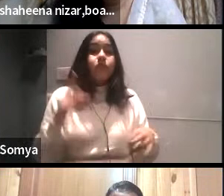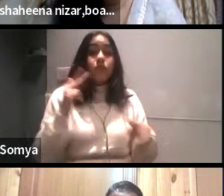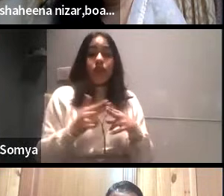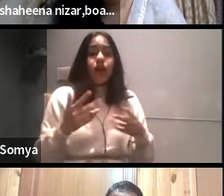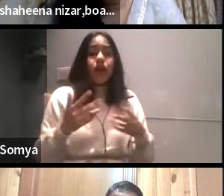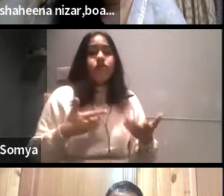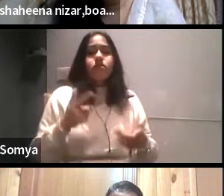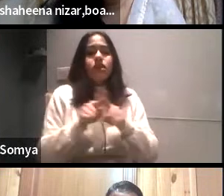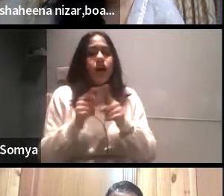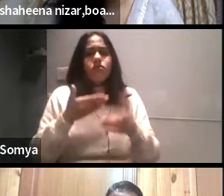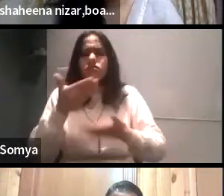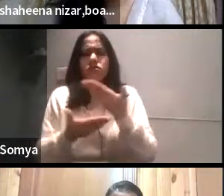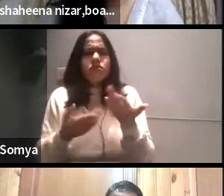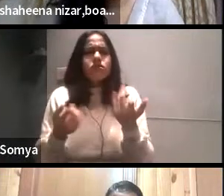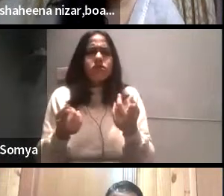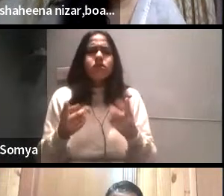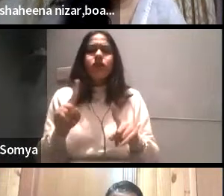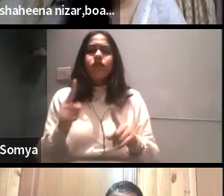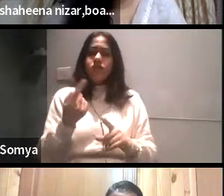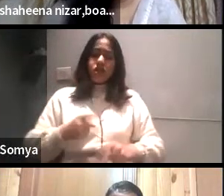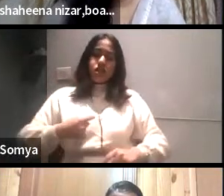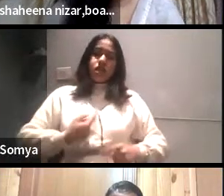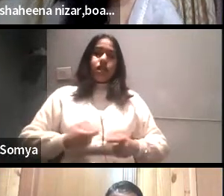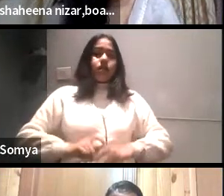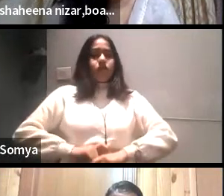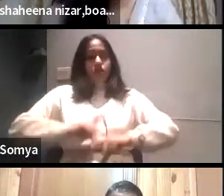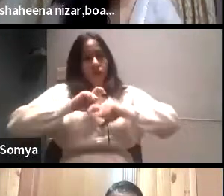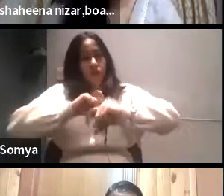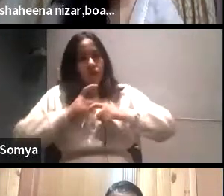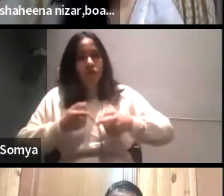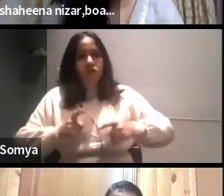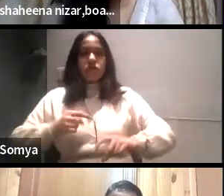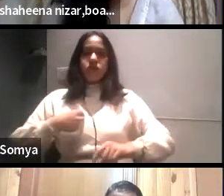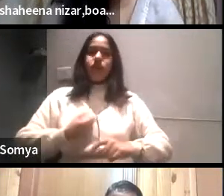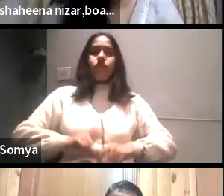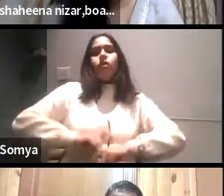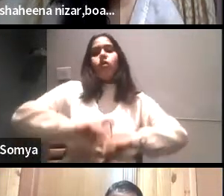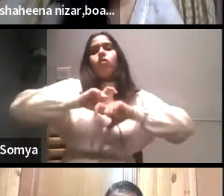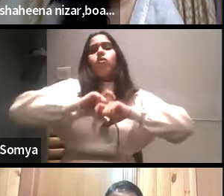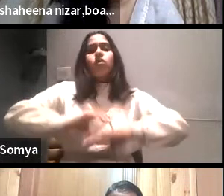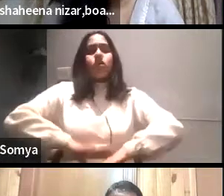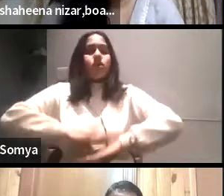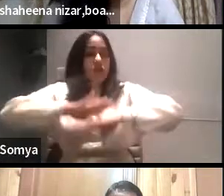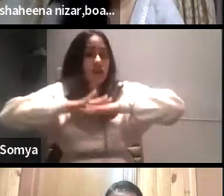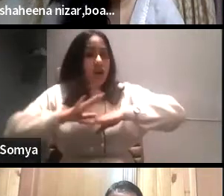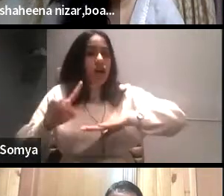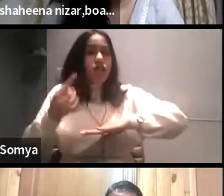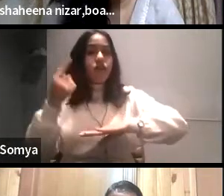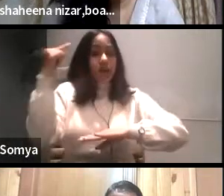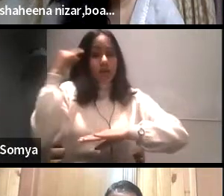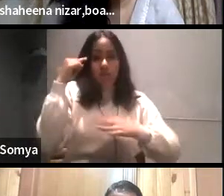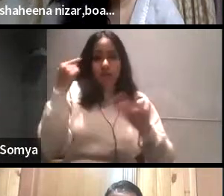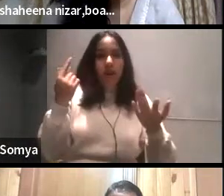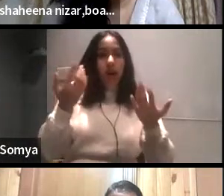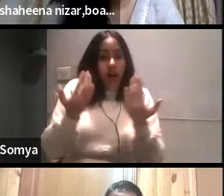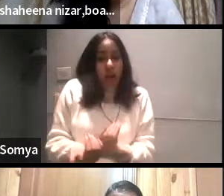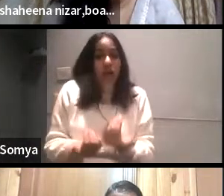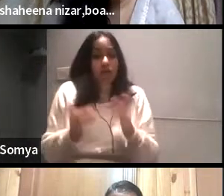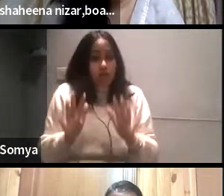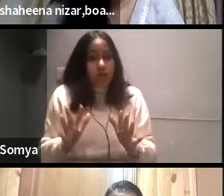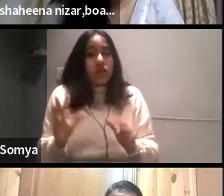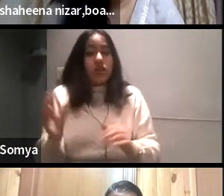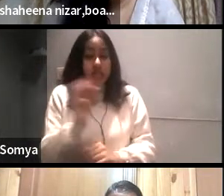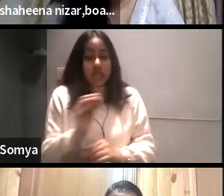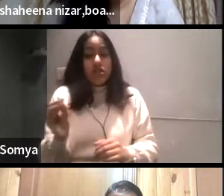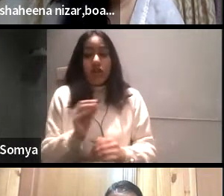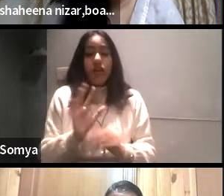that many very self-confident and self-assured people were affected quite dramatically mentally. And even now, I get people phoning me up